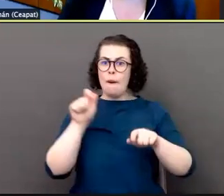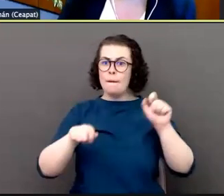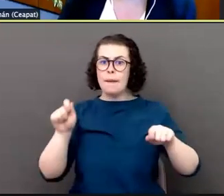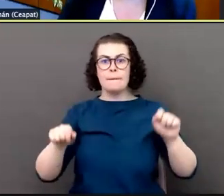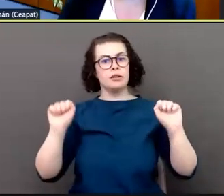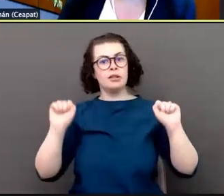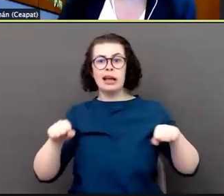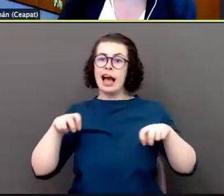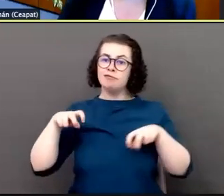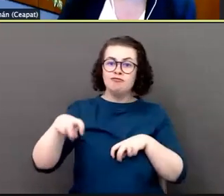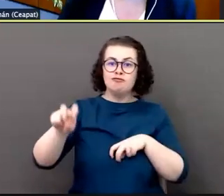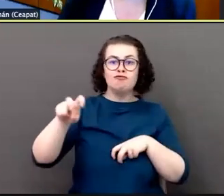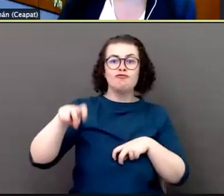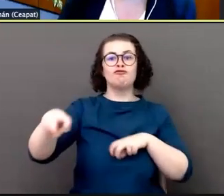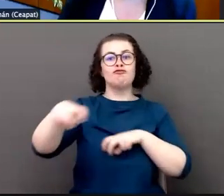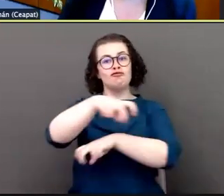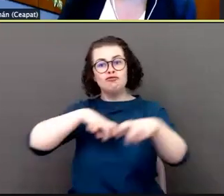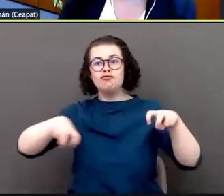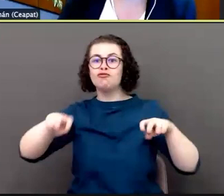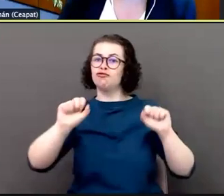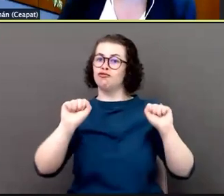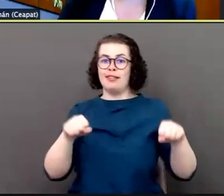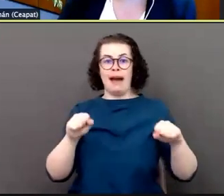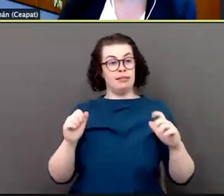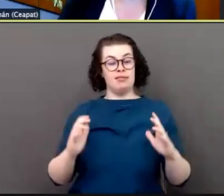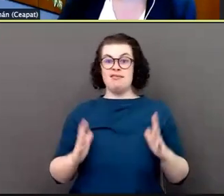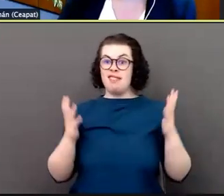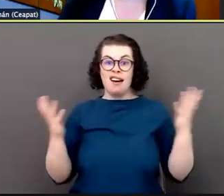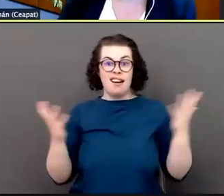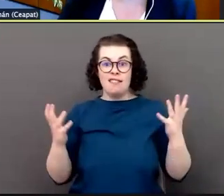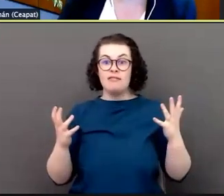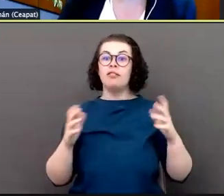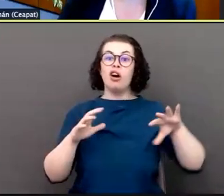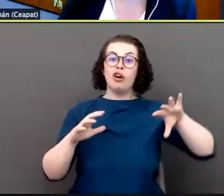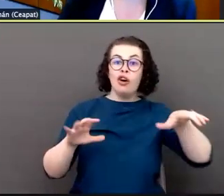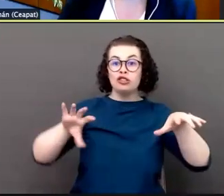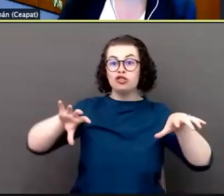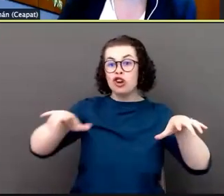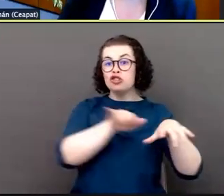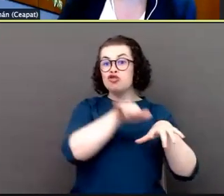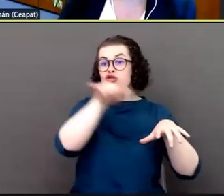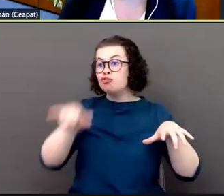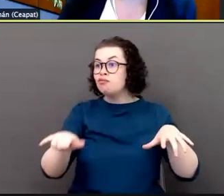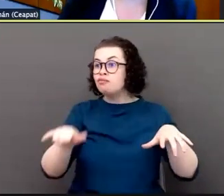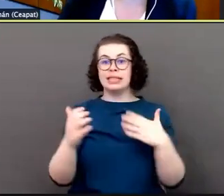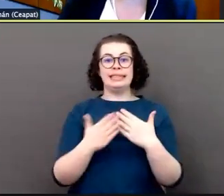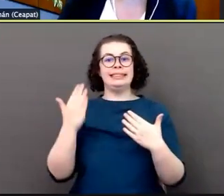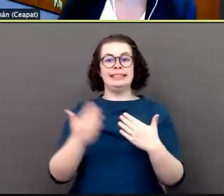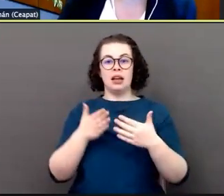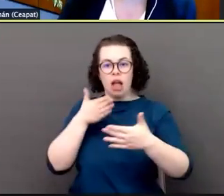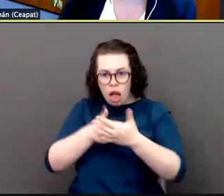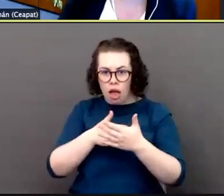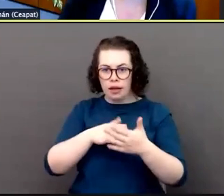and travel through the 27 countries with reasonable guarantees and